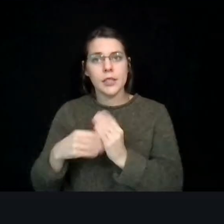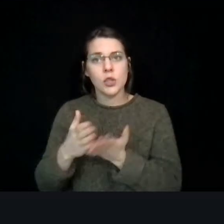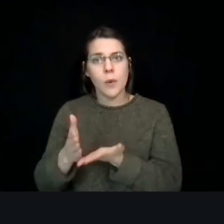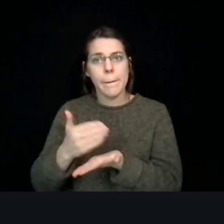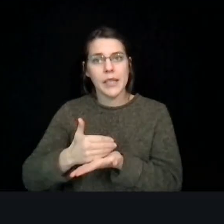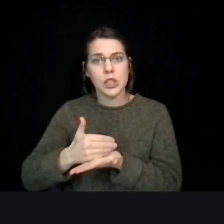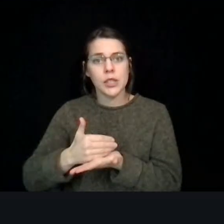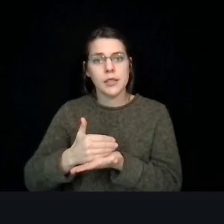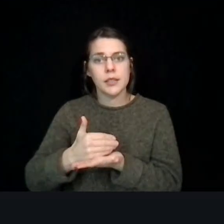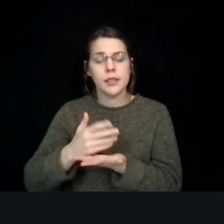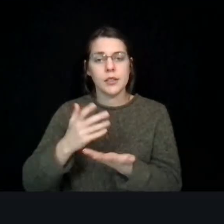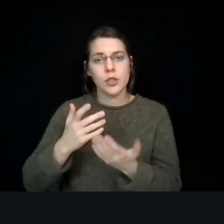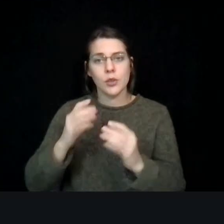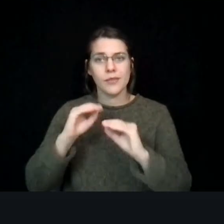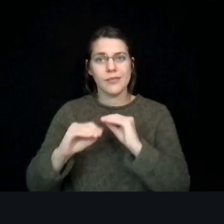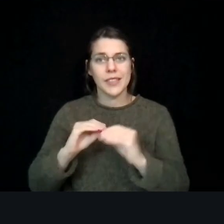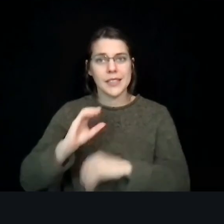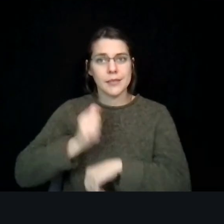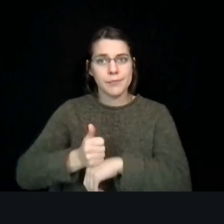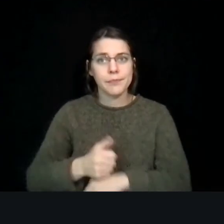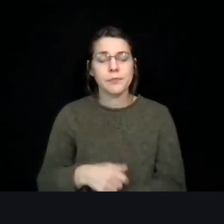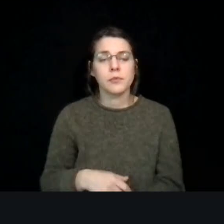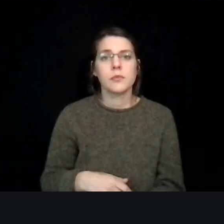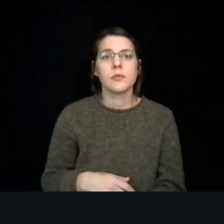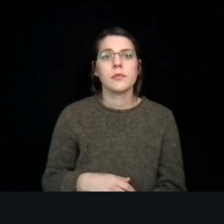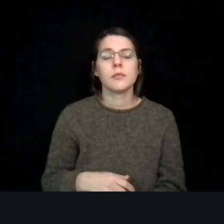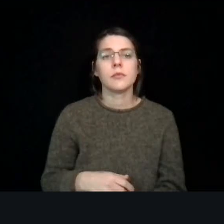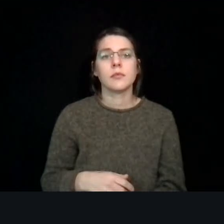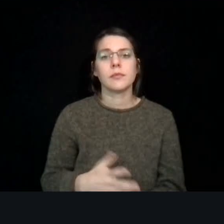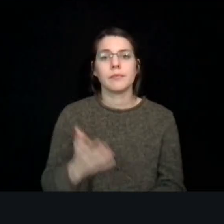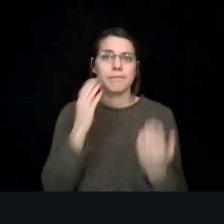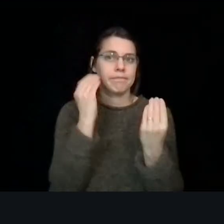to implement. So things for you all to be aware